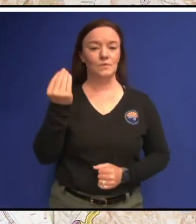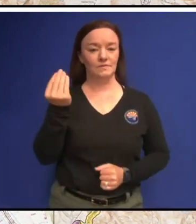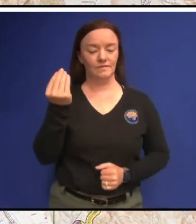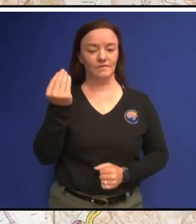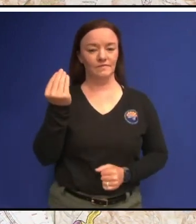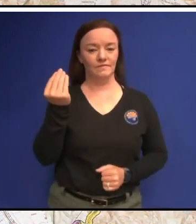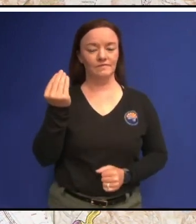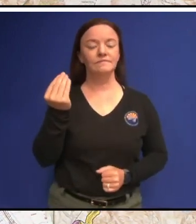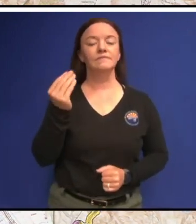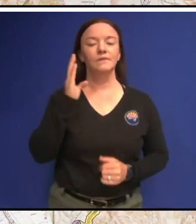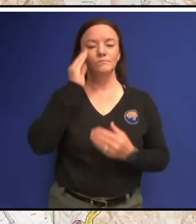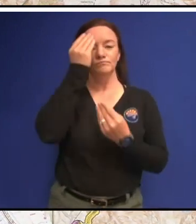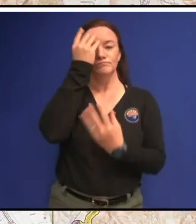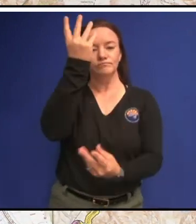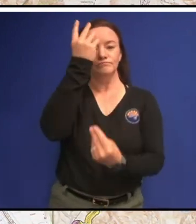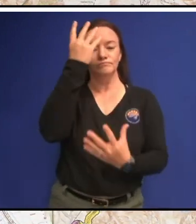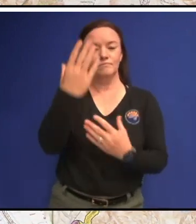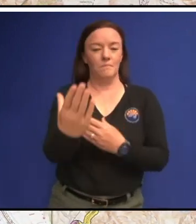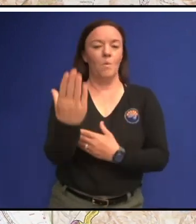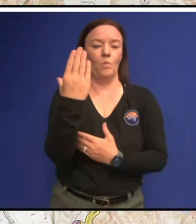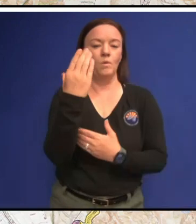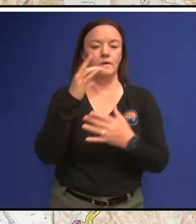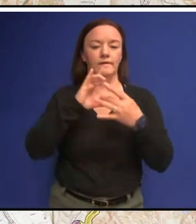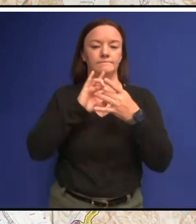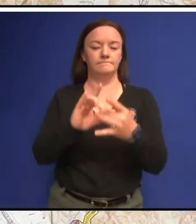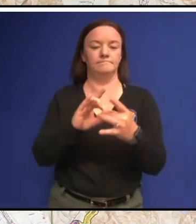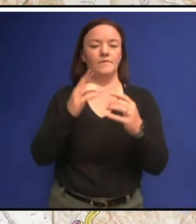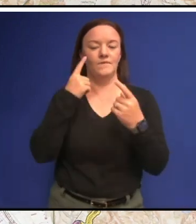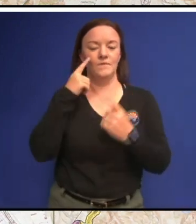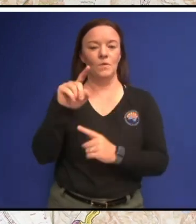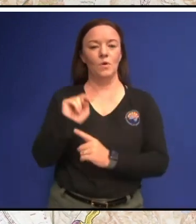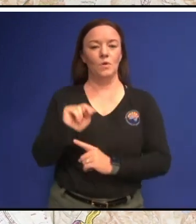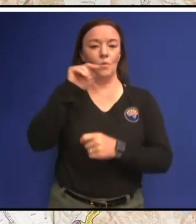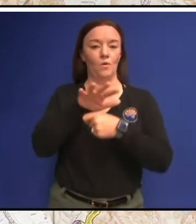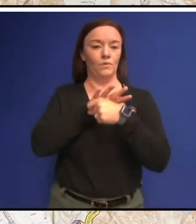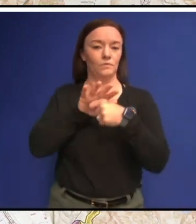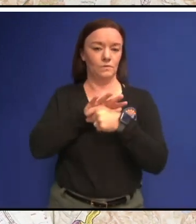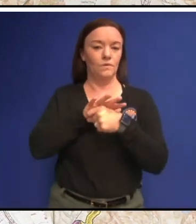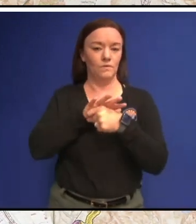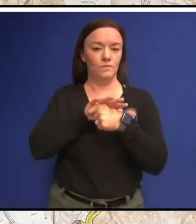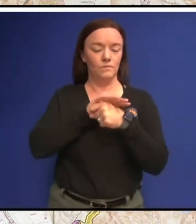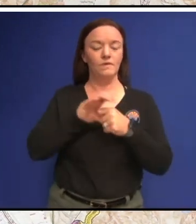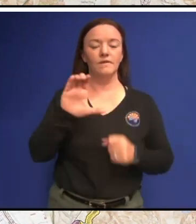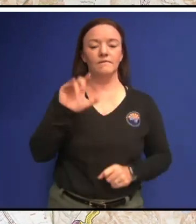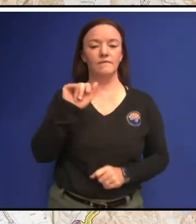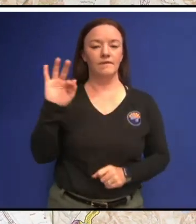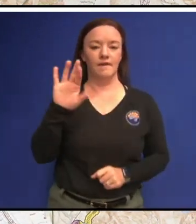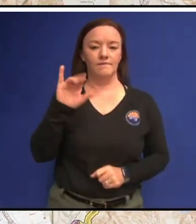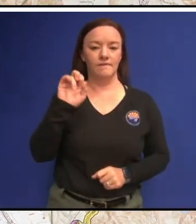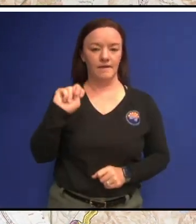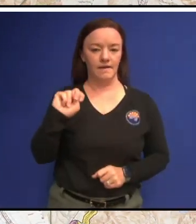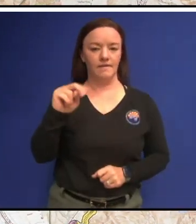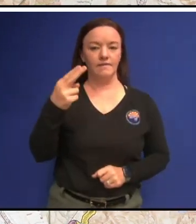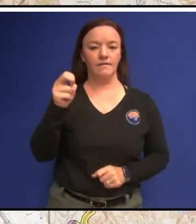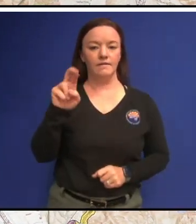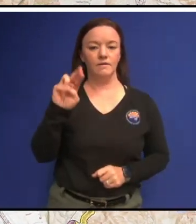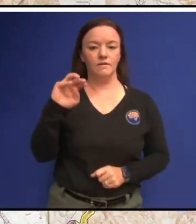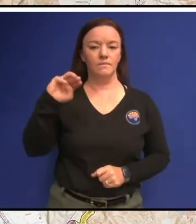is your morning operational update for the north zone of the Calf Canyon Hermits Peaks